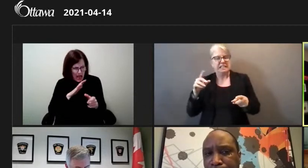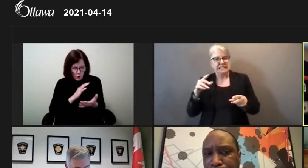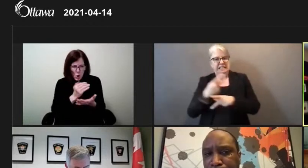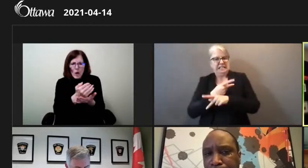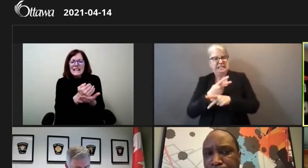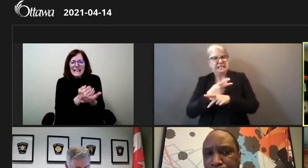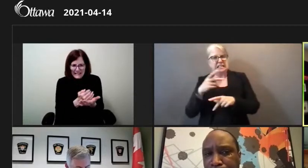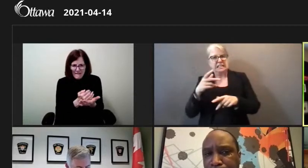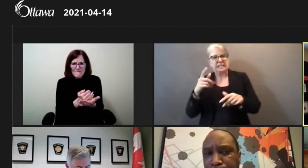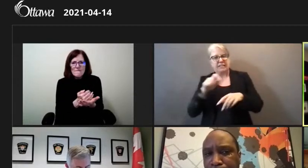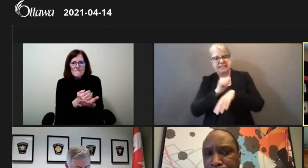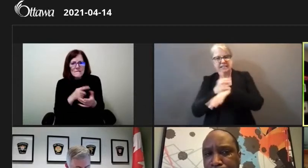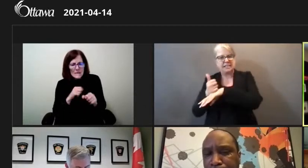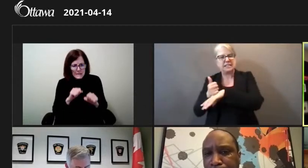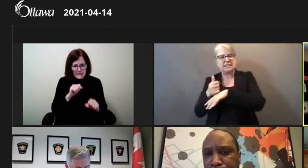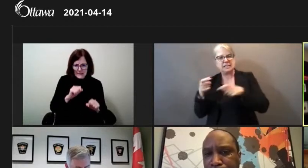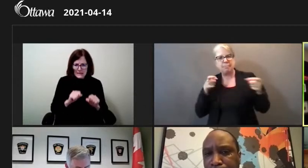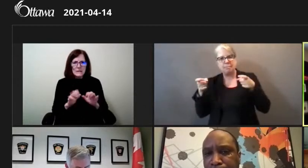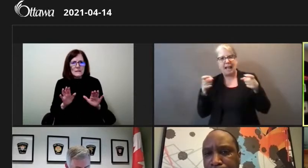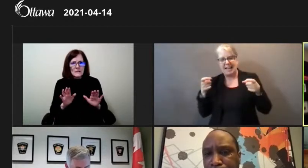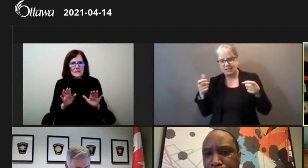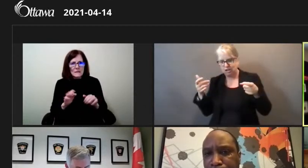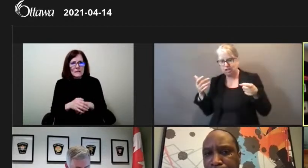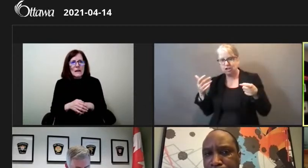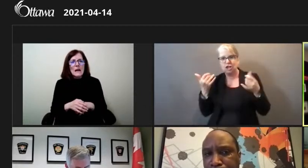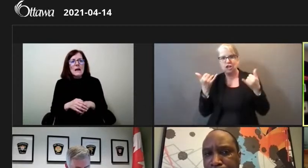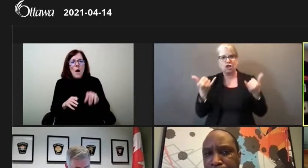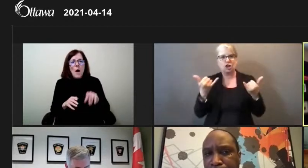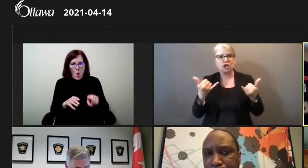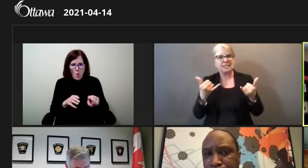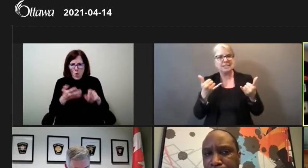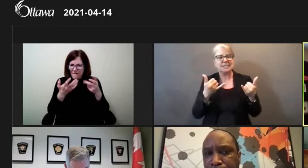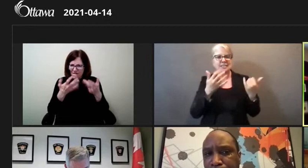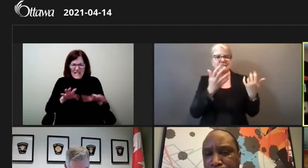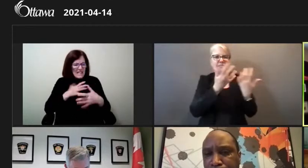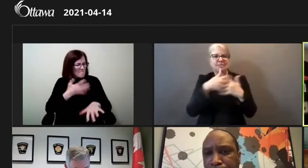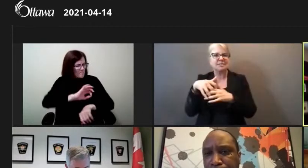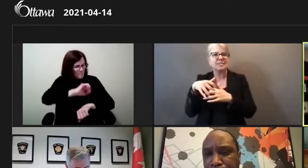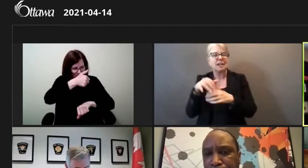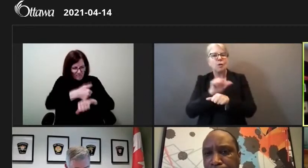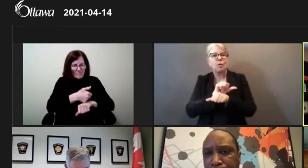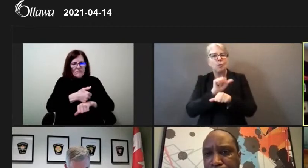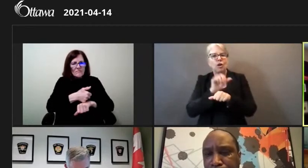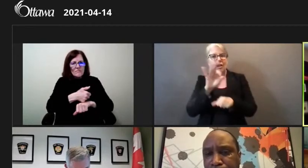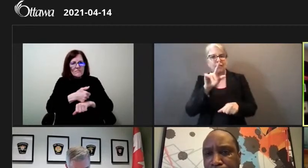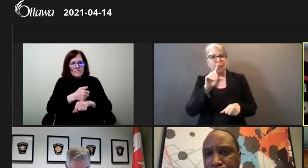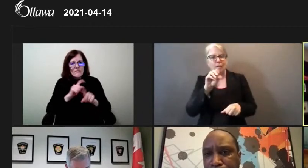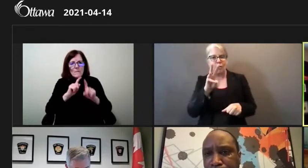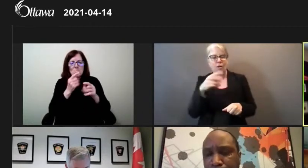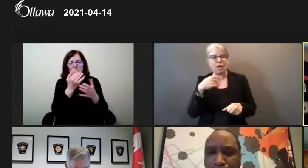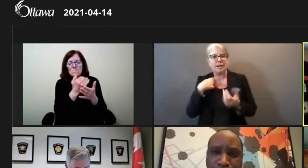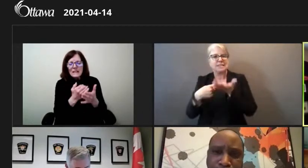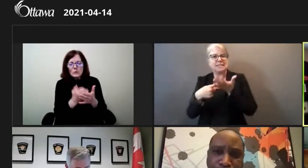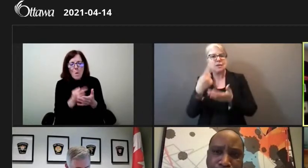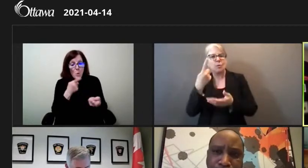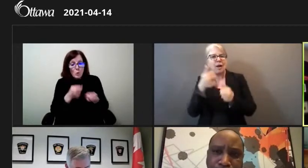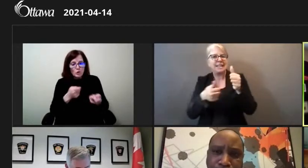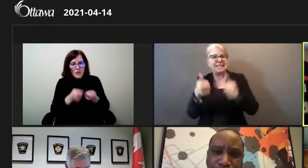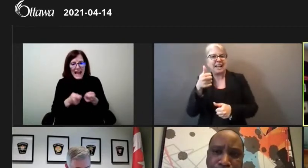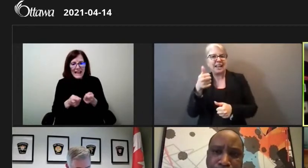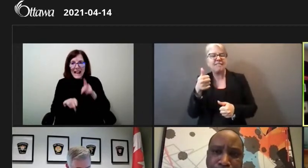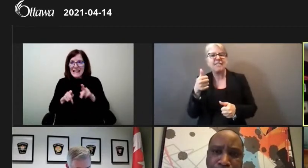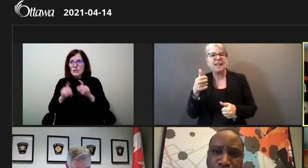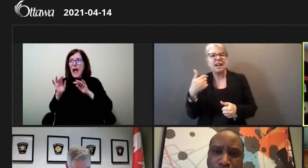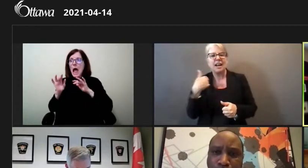number of things in place to manage the current workload. You know, when I was talking to one executive, you say, and I, we've got